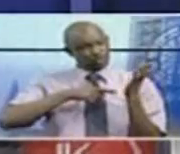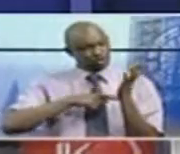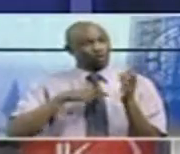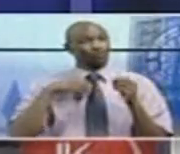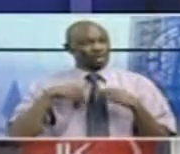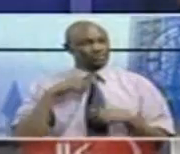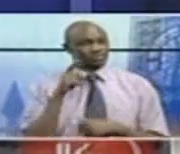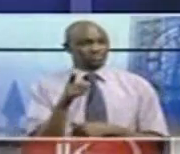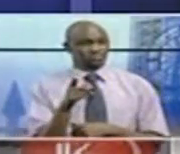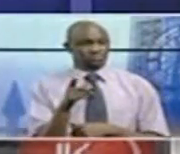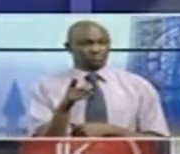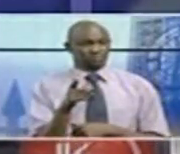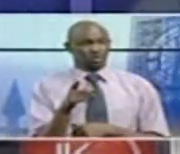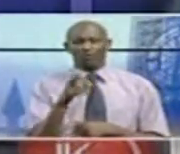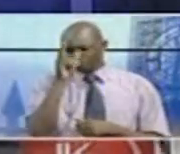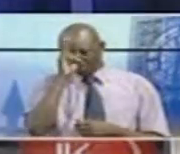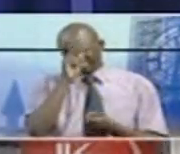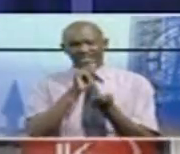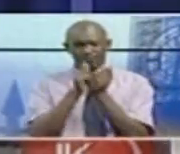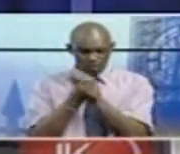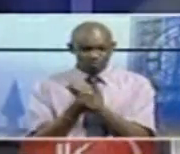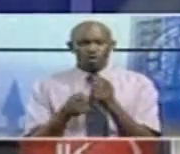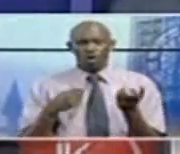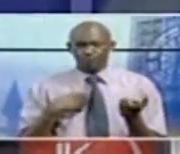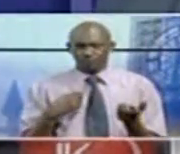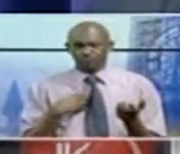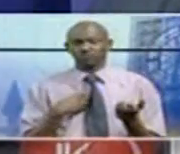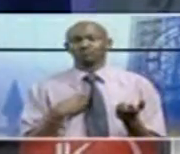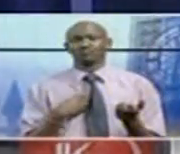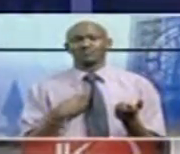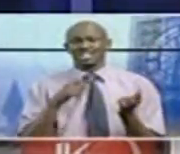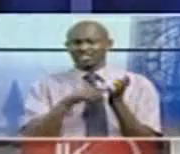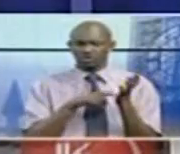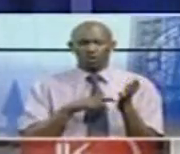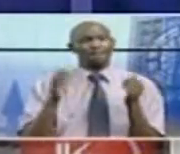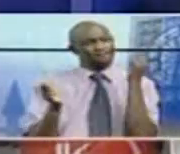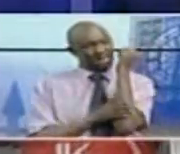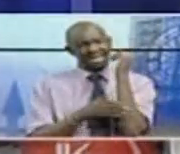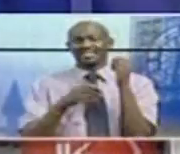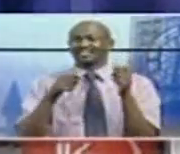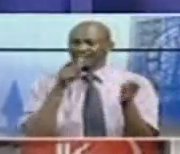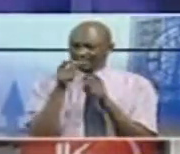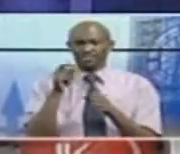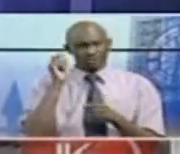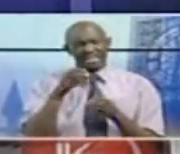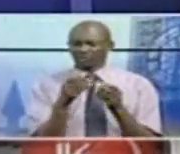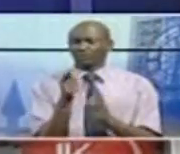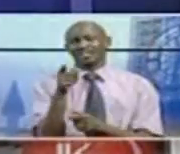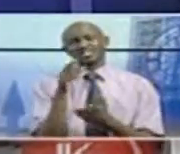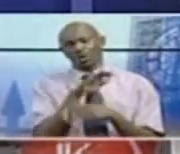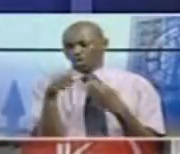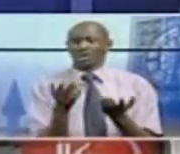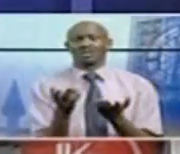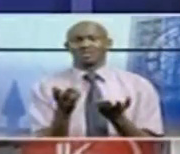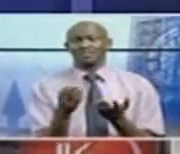the issues of police reform, the issues of judicial reform, the issues of bad governance, we can deal with them. And I can